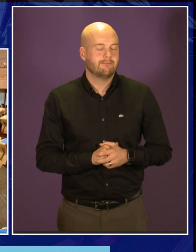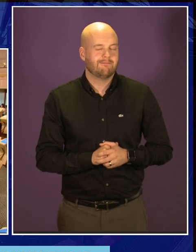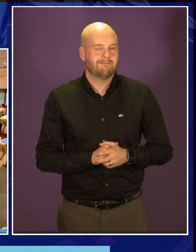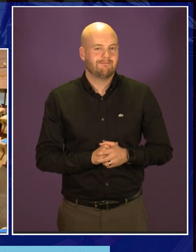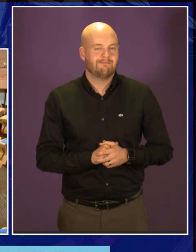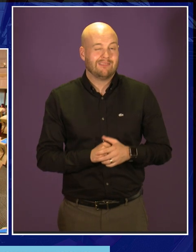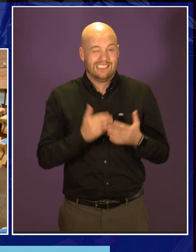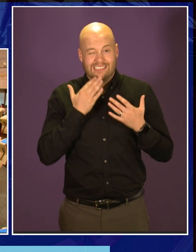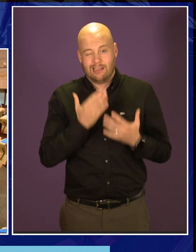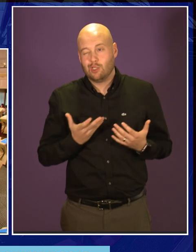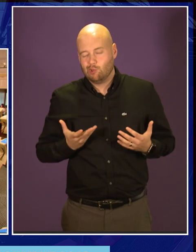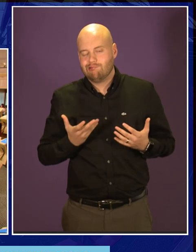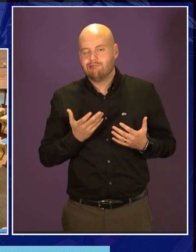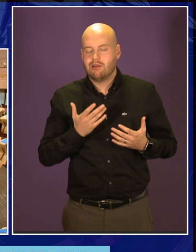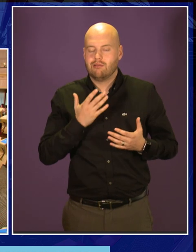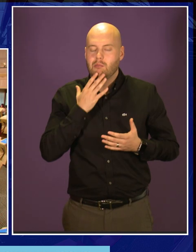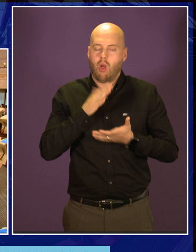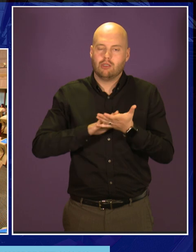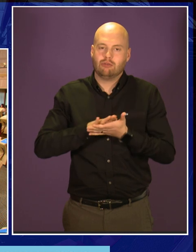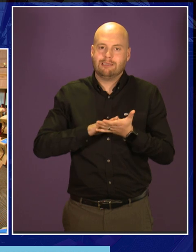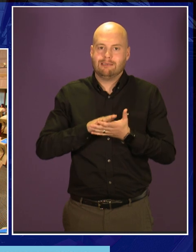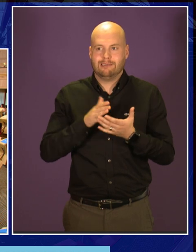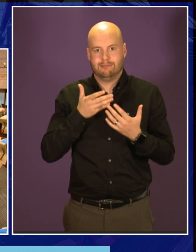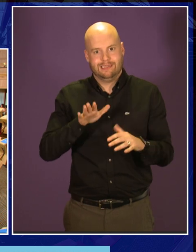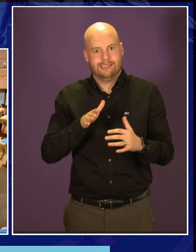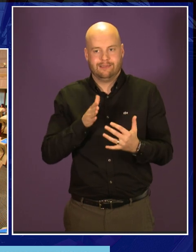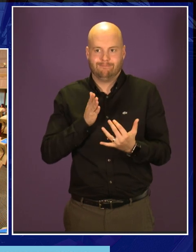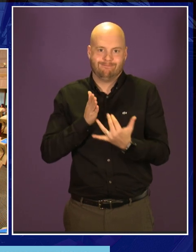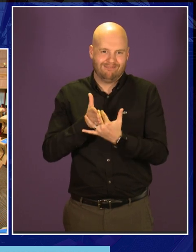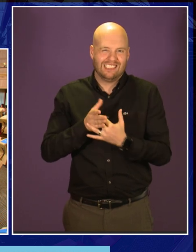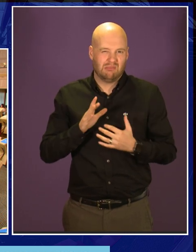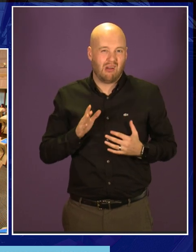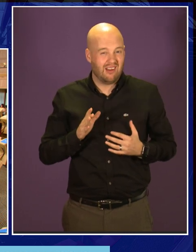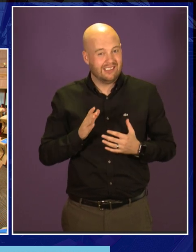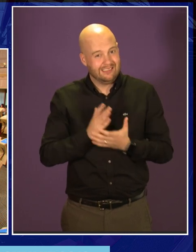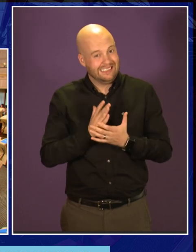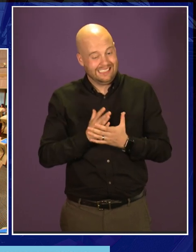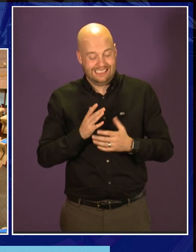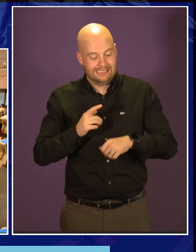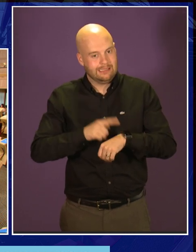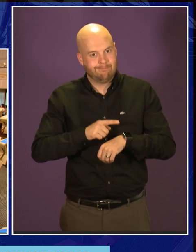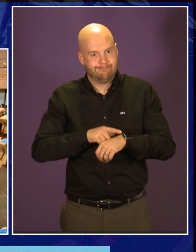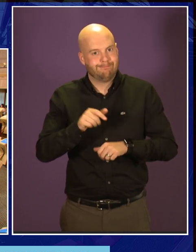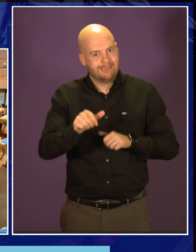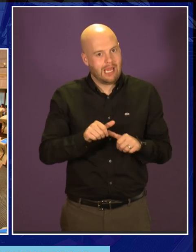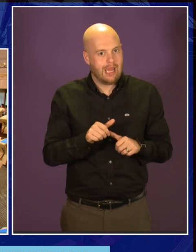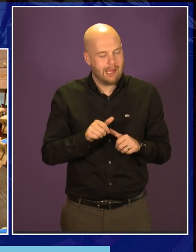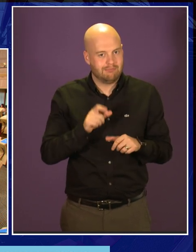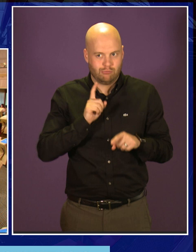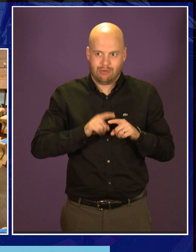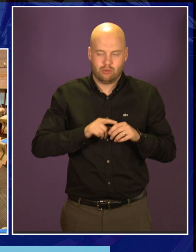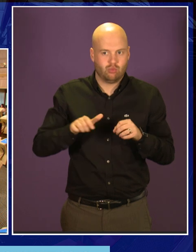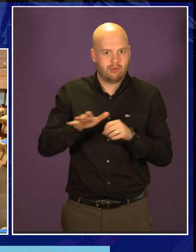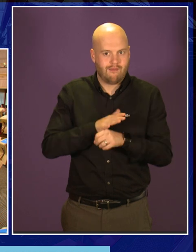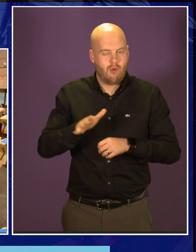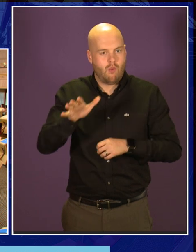Thank you. Apologies for interrupting anybody if they've got concluding remarks, but I really do make them concise. We'll get more in. I'm going to turn to the